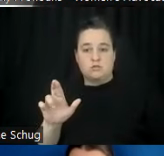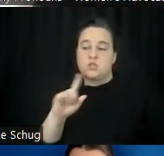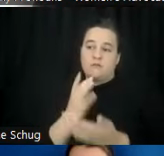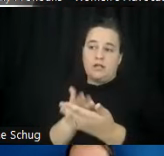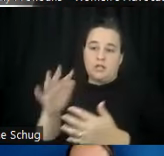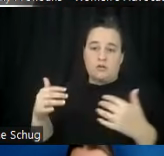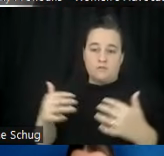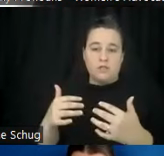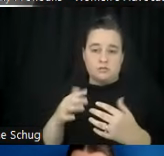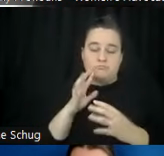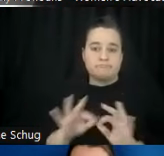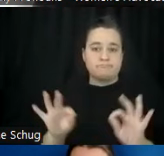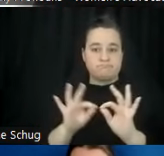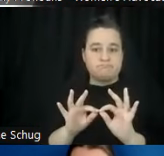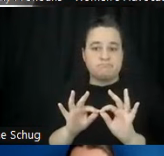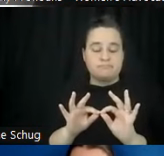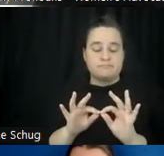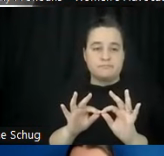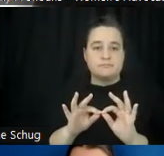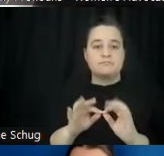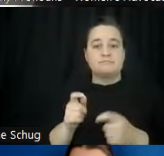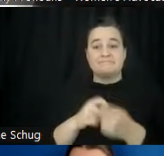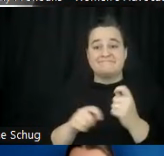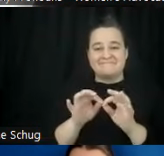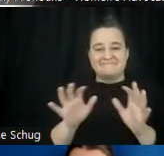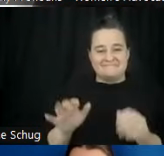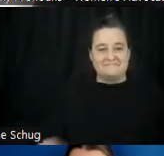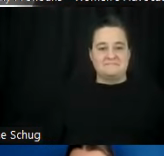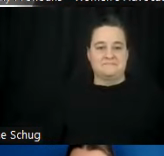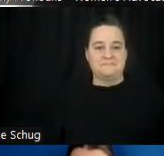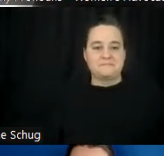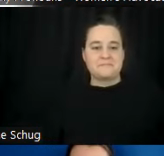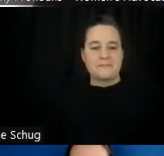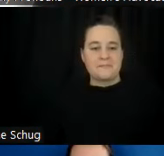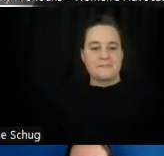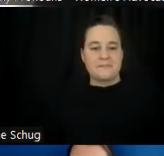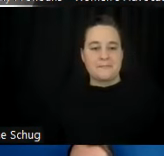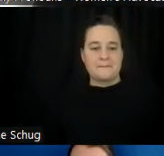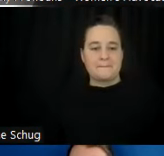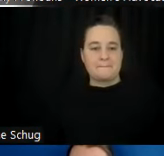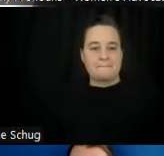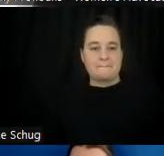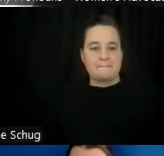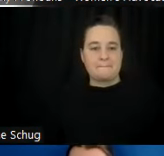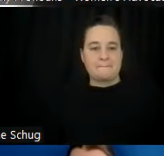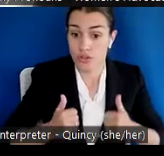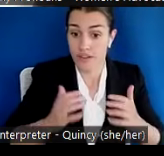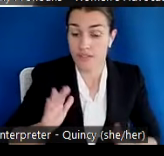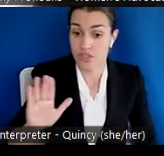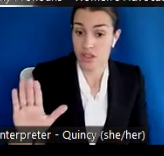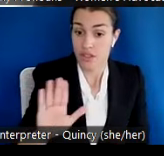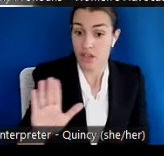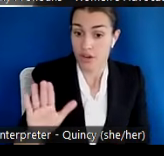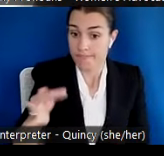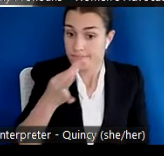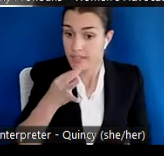fear is really important too. And again, always a reminder that all survivors are experts of their own experiences. So trusting them, not trying